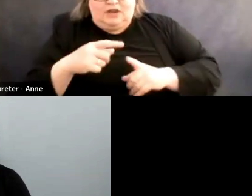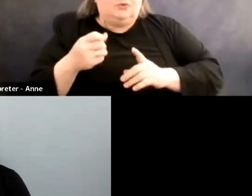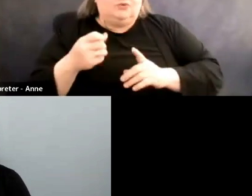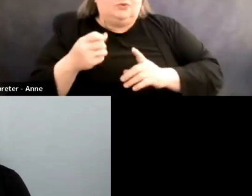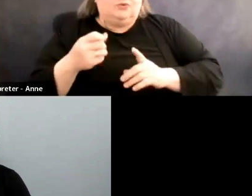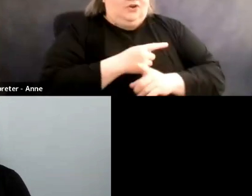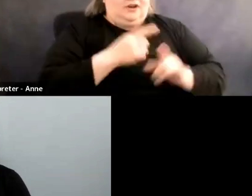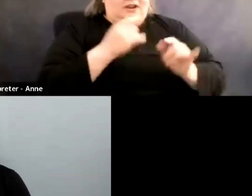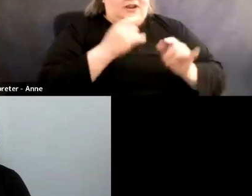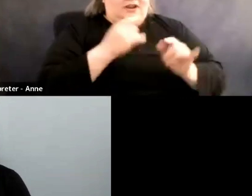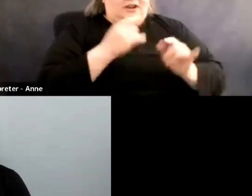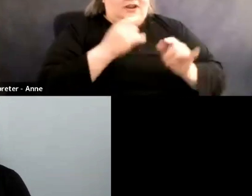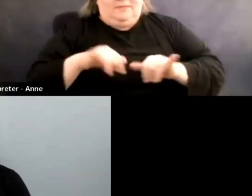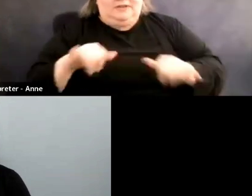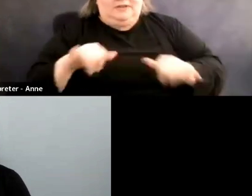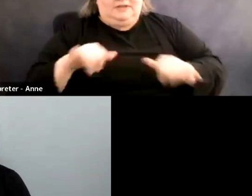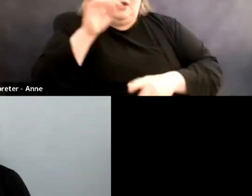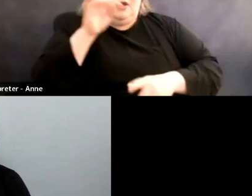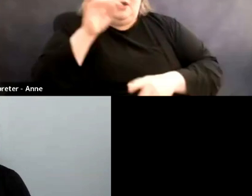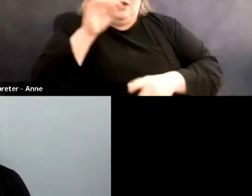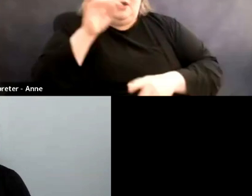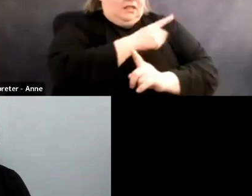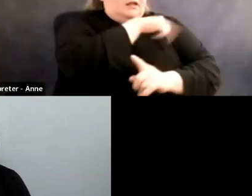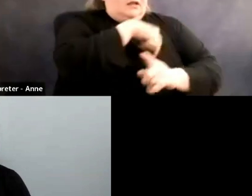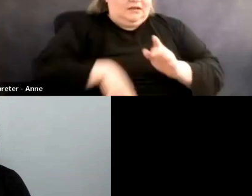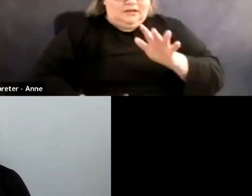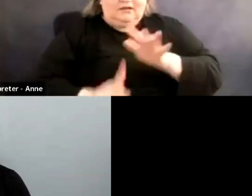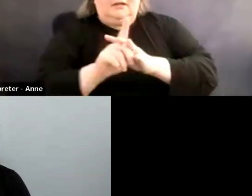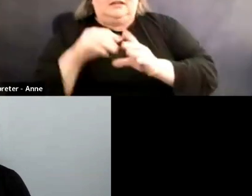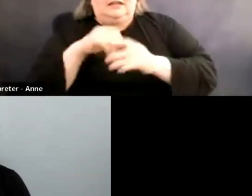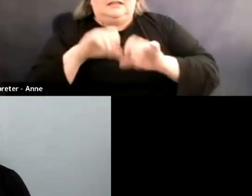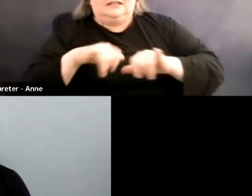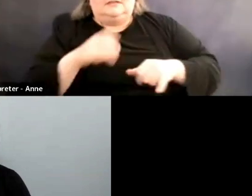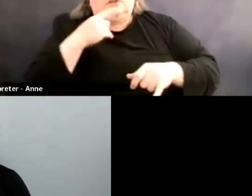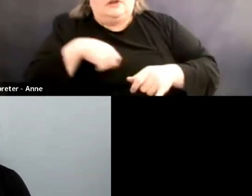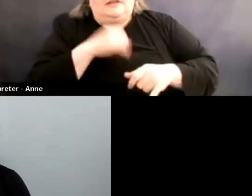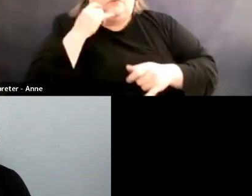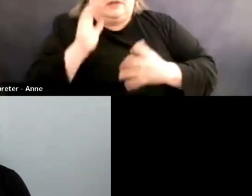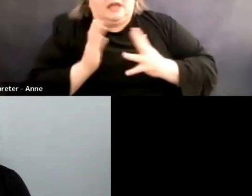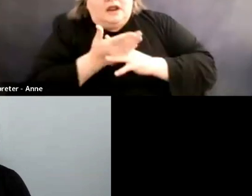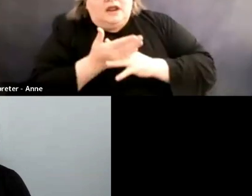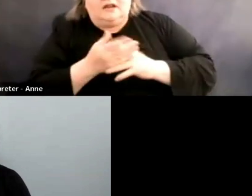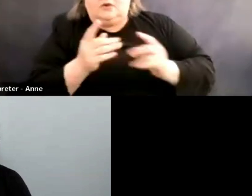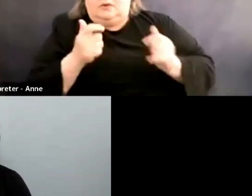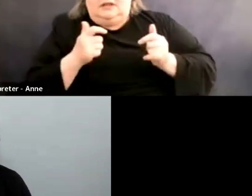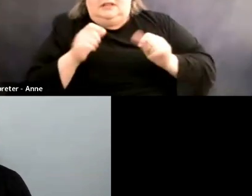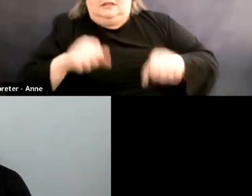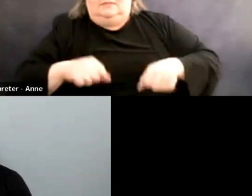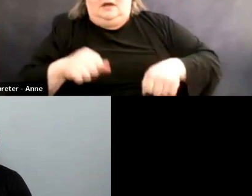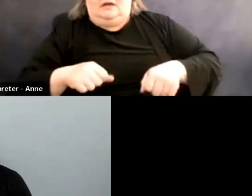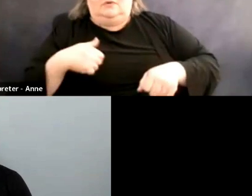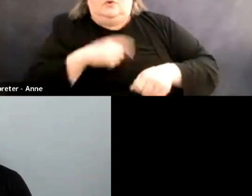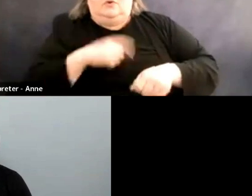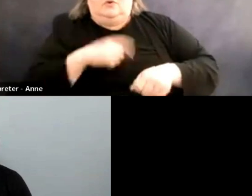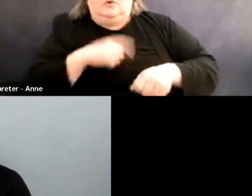system, they come back up in the system. And so if we're able to intervene early, as quickly as possible, maybe we're able to divert